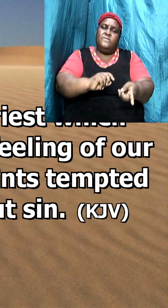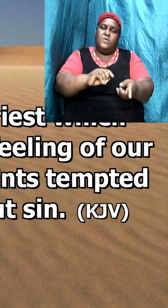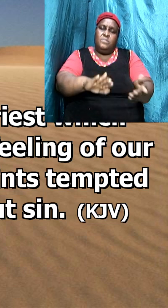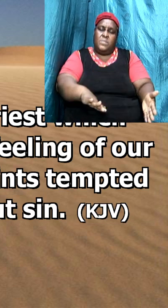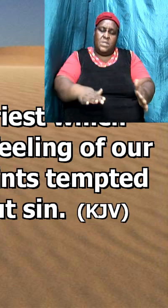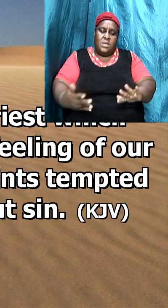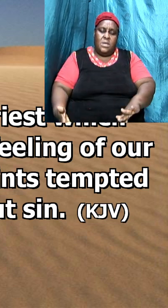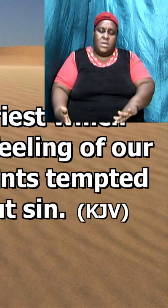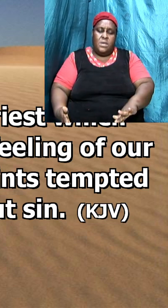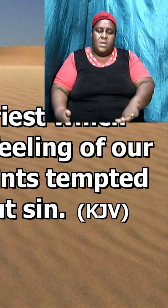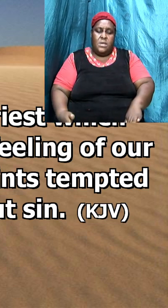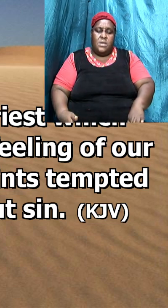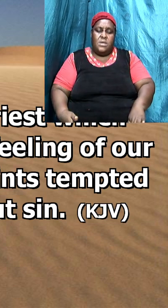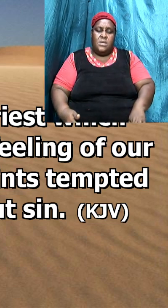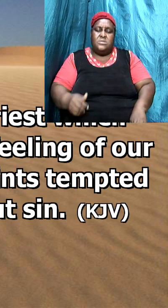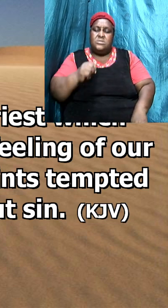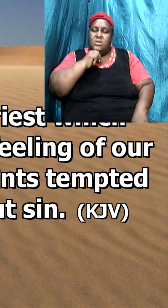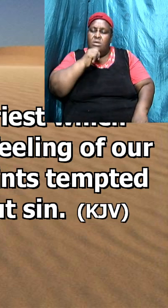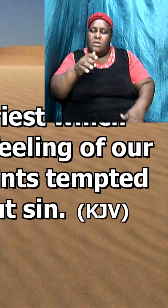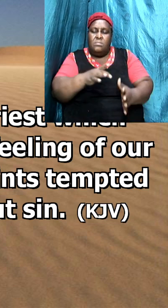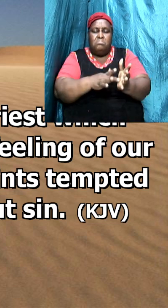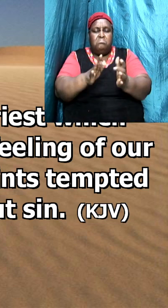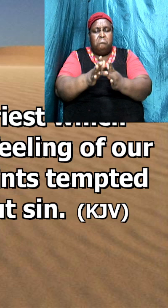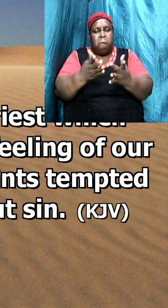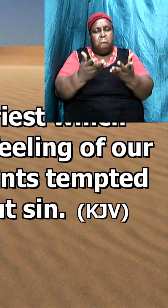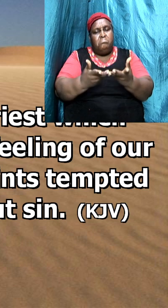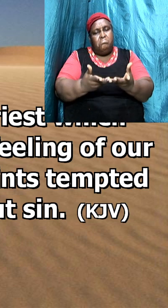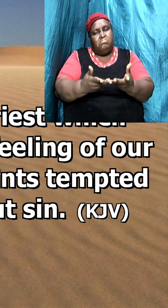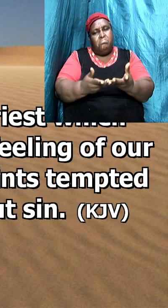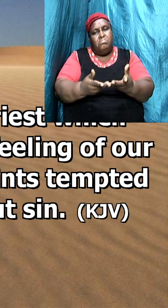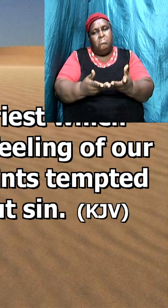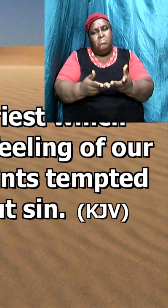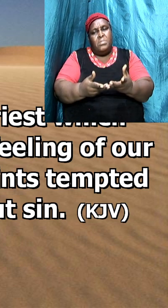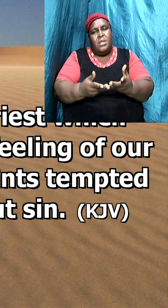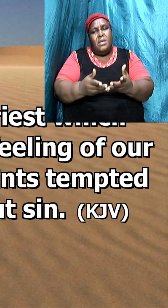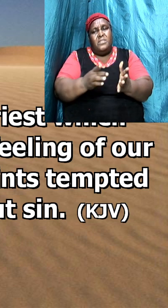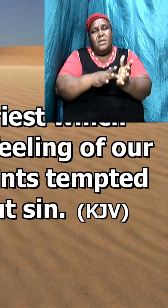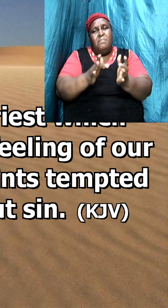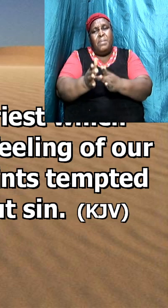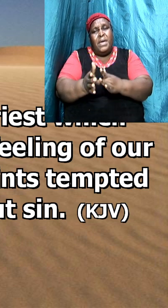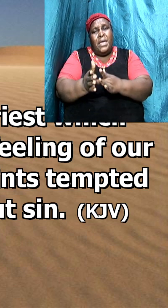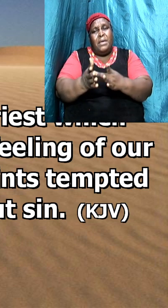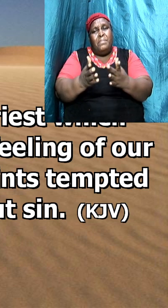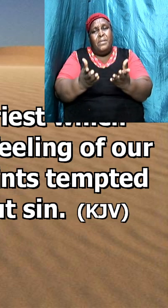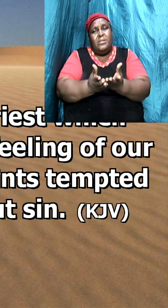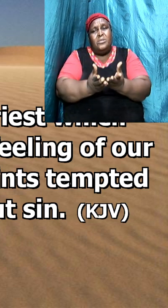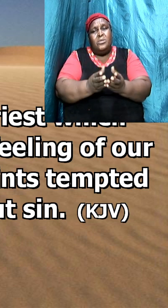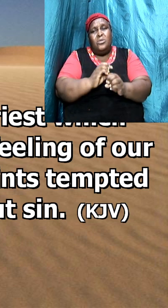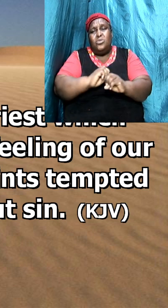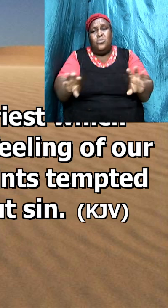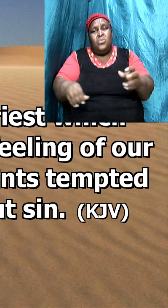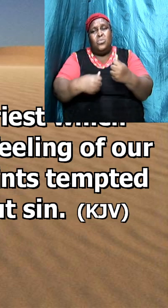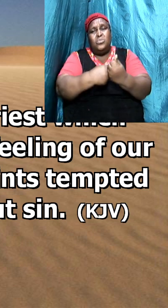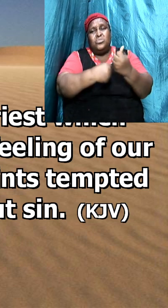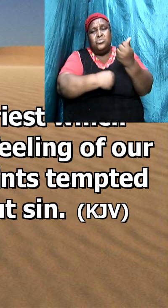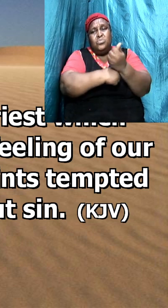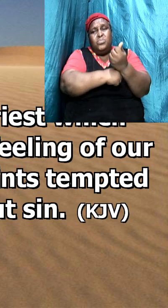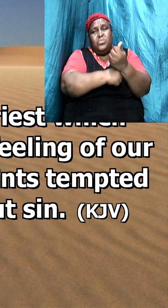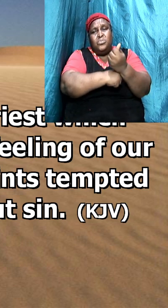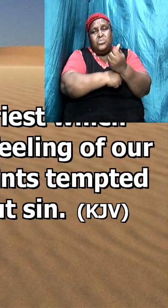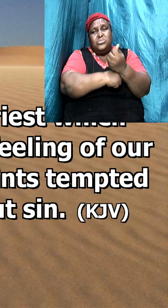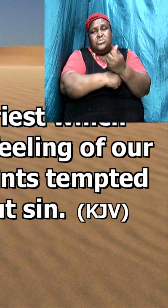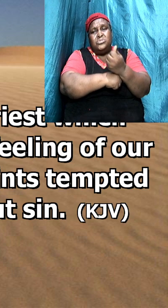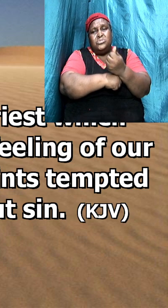unbiblical because the Bible does not support it, and it contradicts everything that the Bible